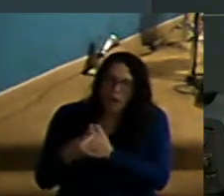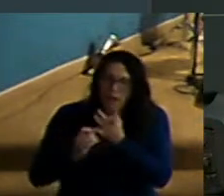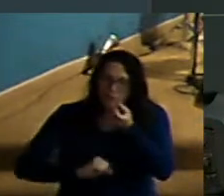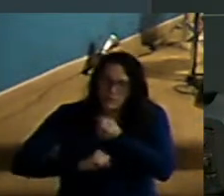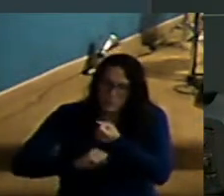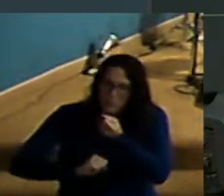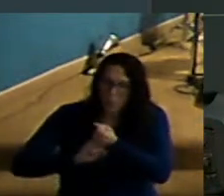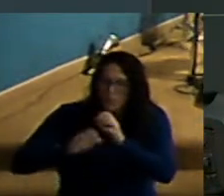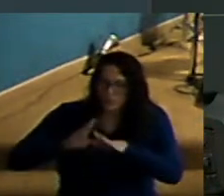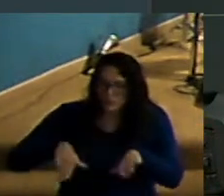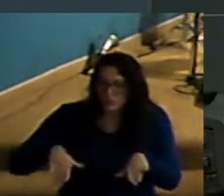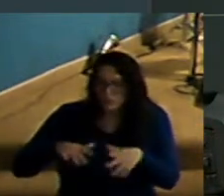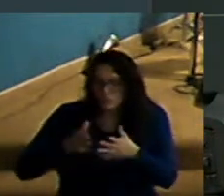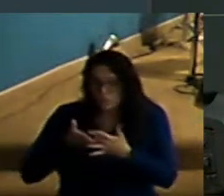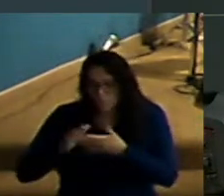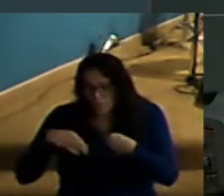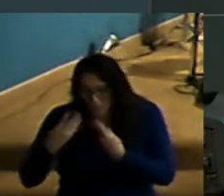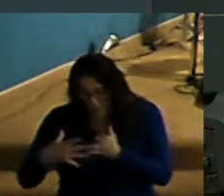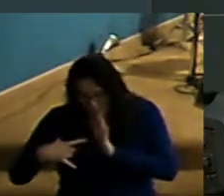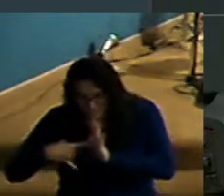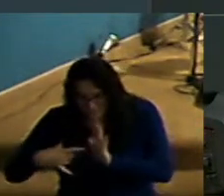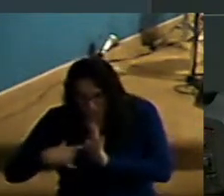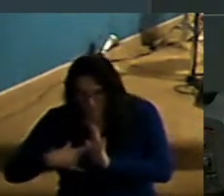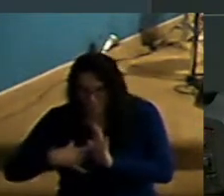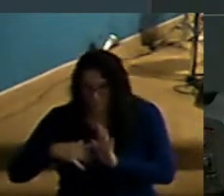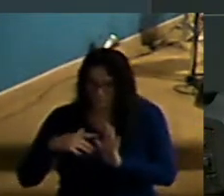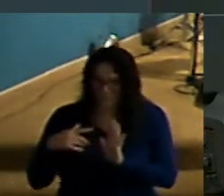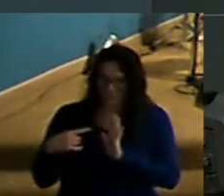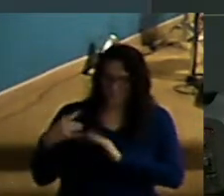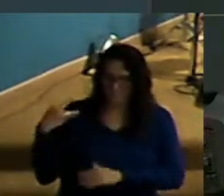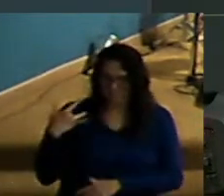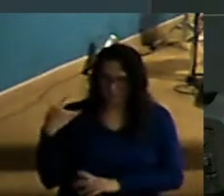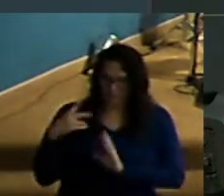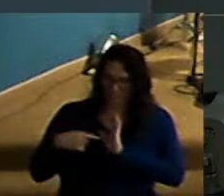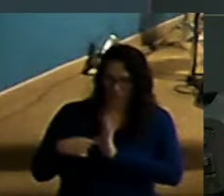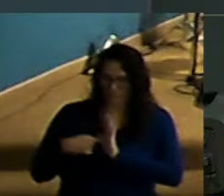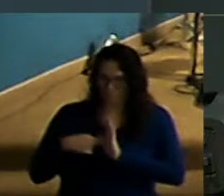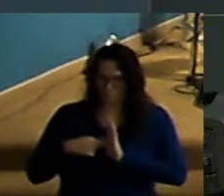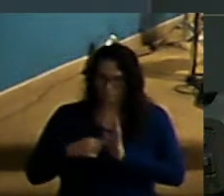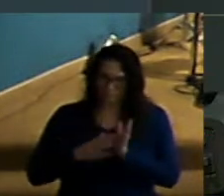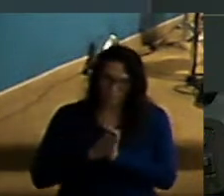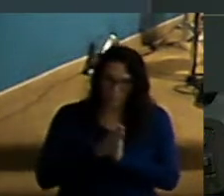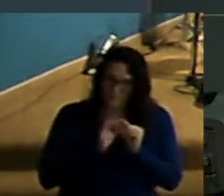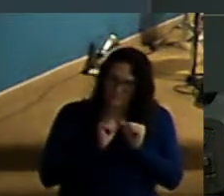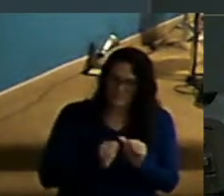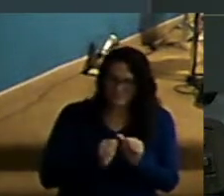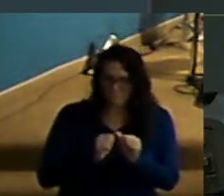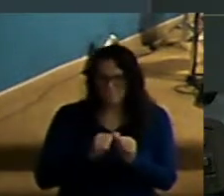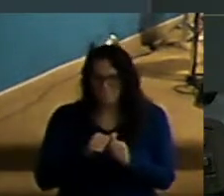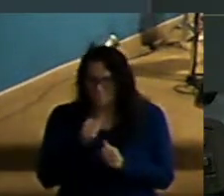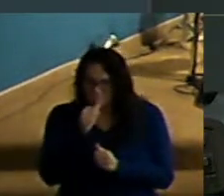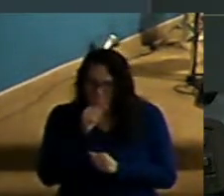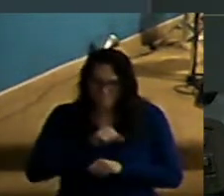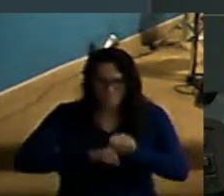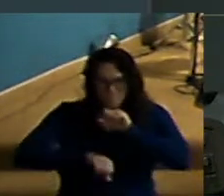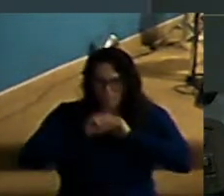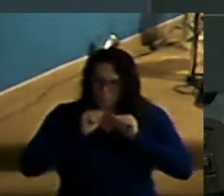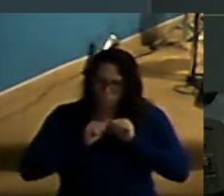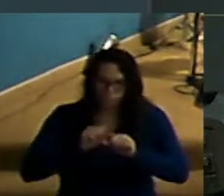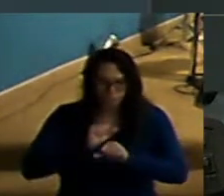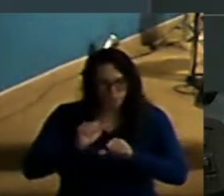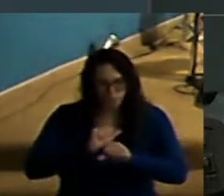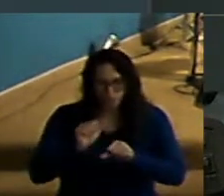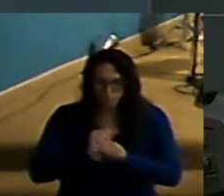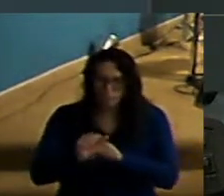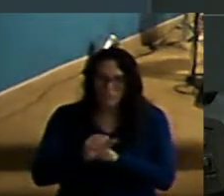our children by providing examples and modeling perseverance, resilience, grit, and accountability. You're going to